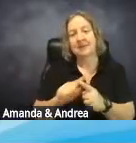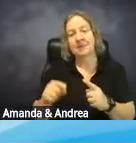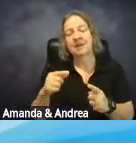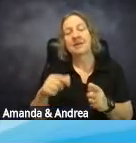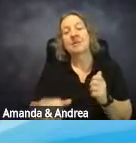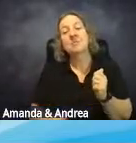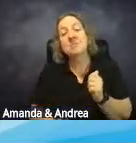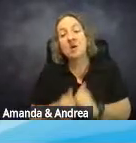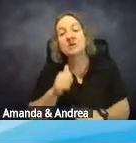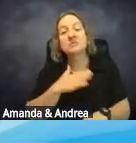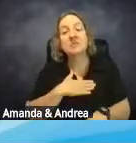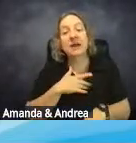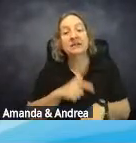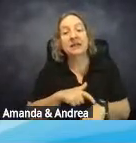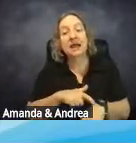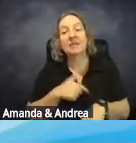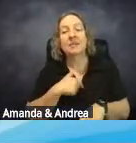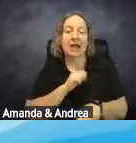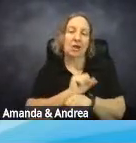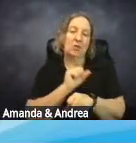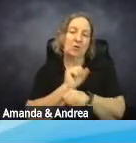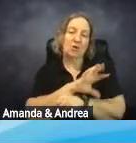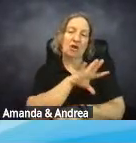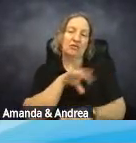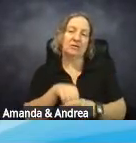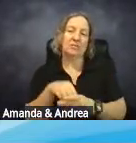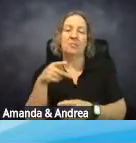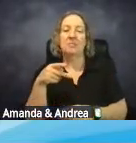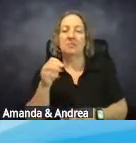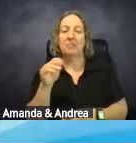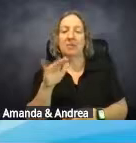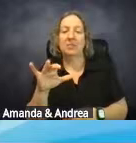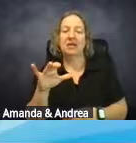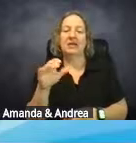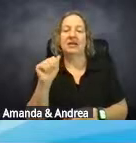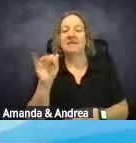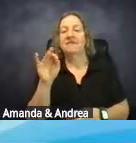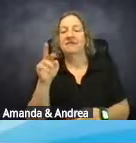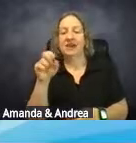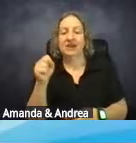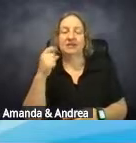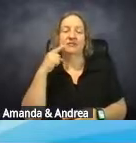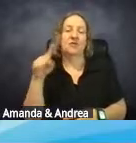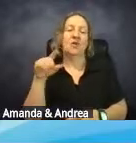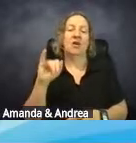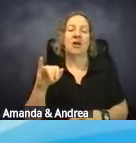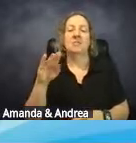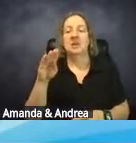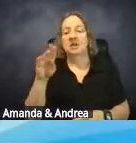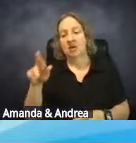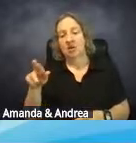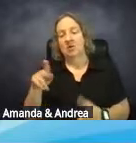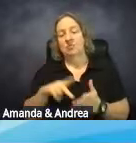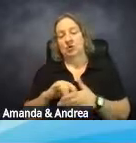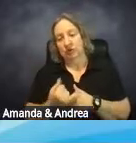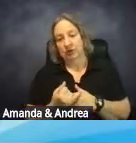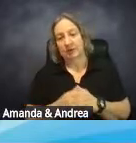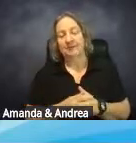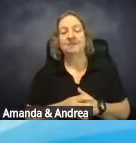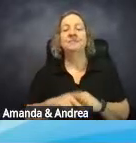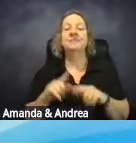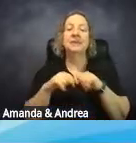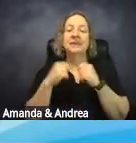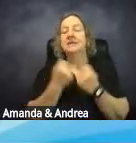most of my time working as part of the public affairs team for the IBR project. The team's